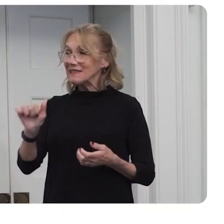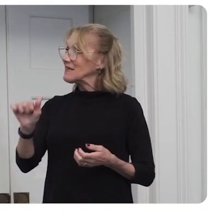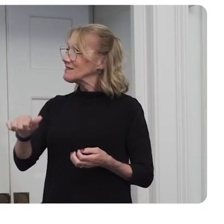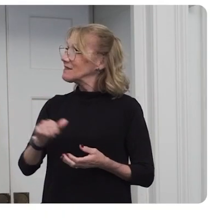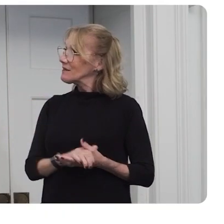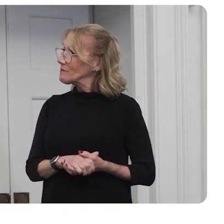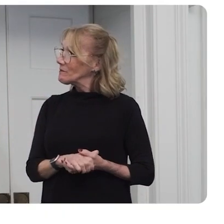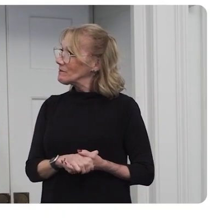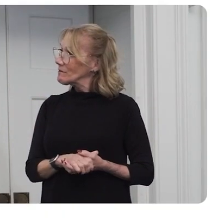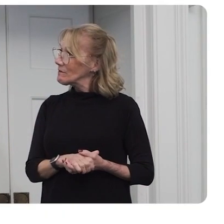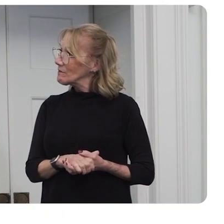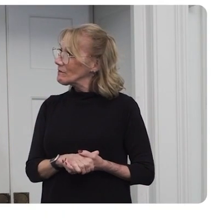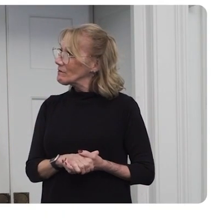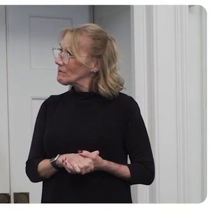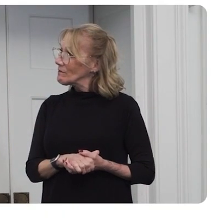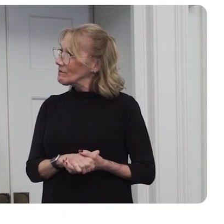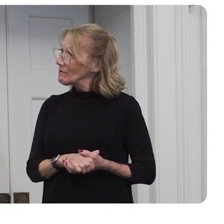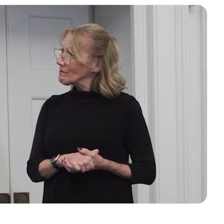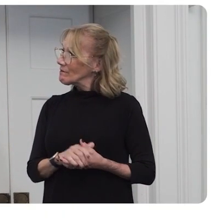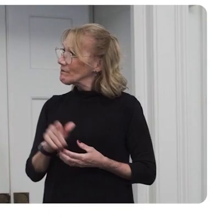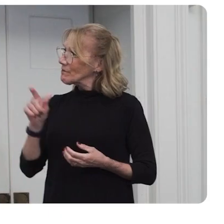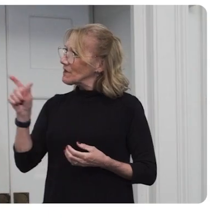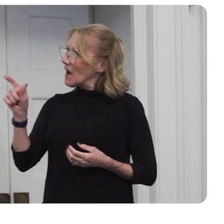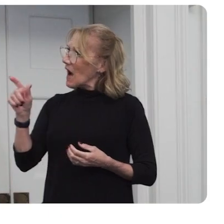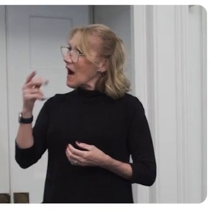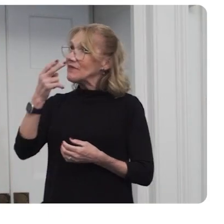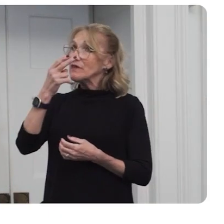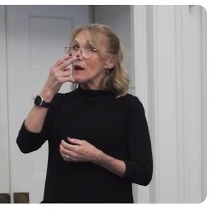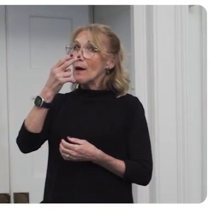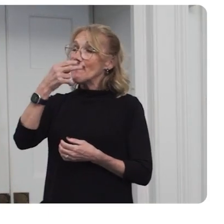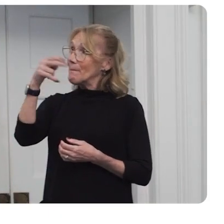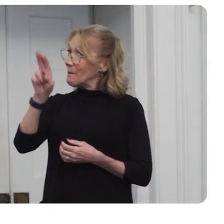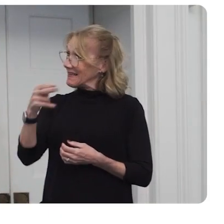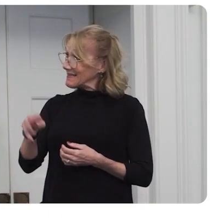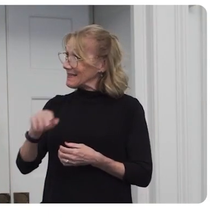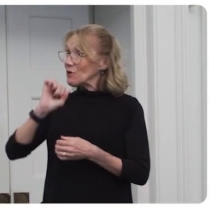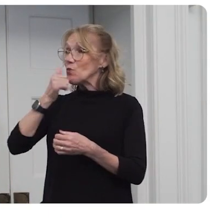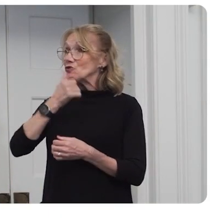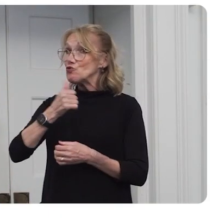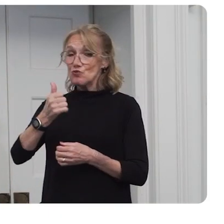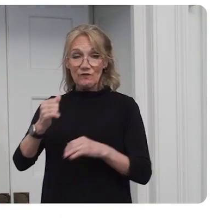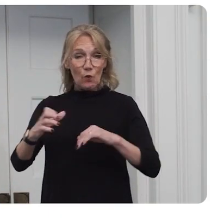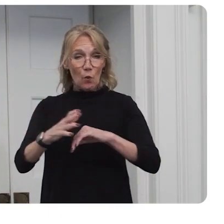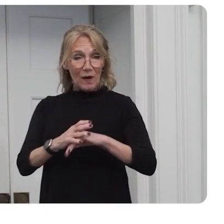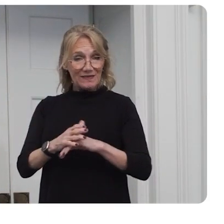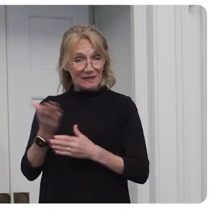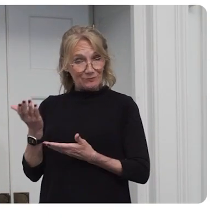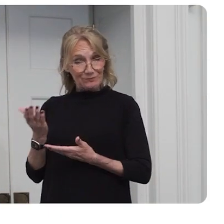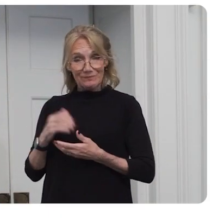that's lovely. You have Um, got a painting that's going to be at the wedding. It's actually here. Yeah. Okay. Let's have a